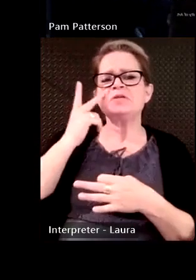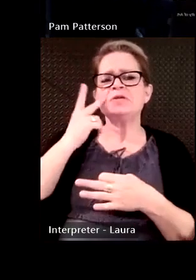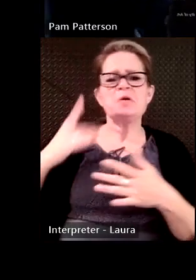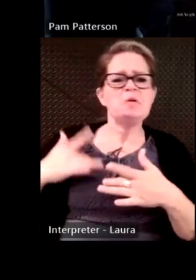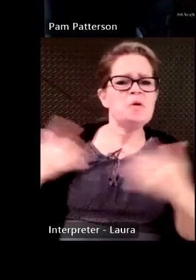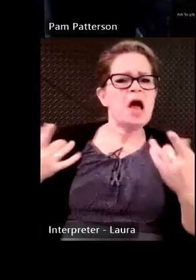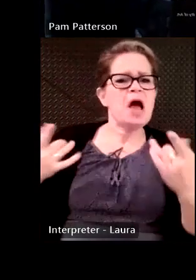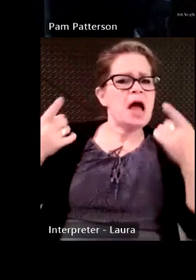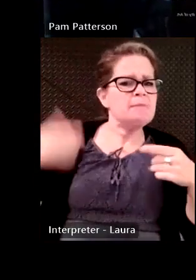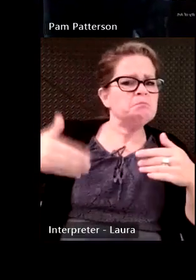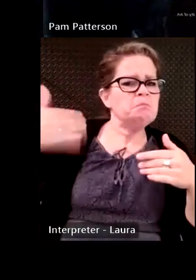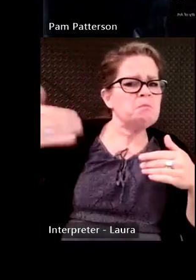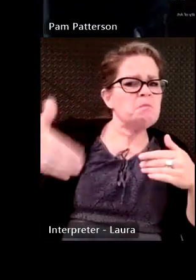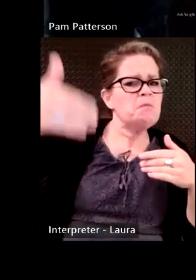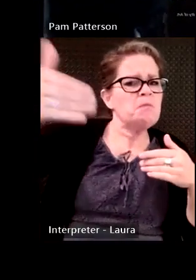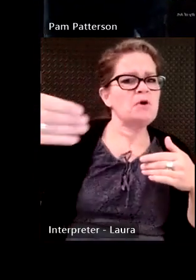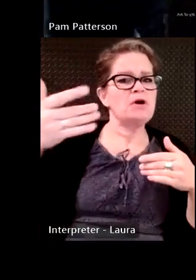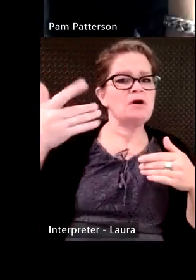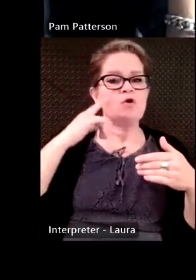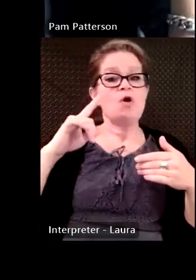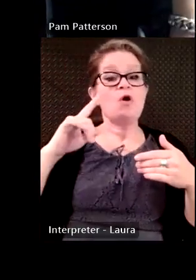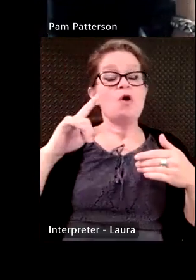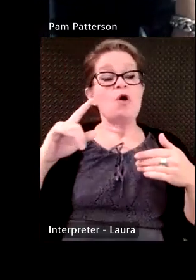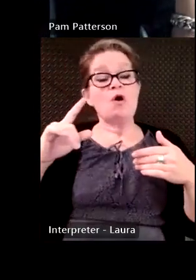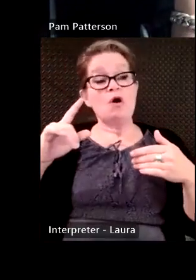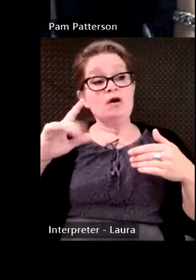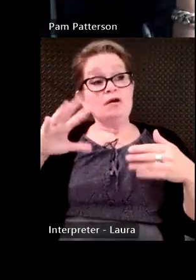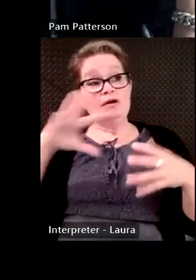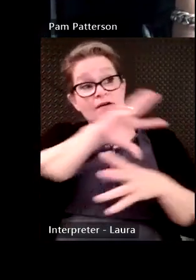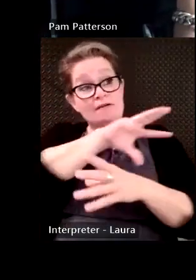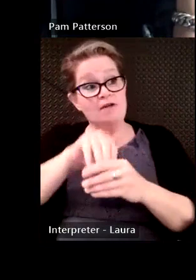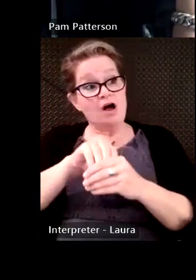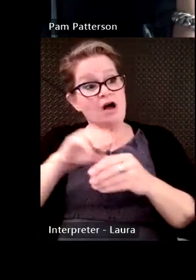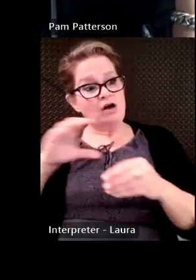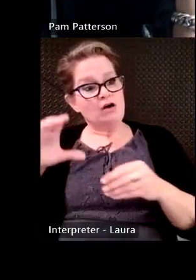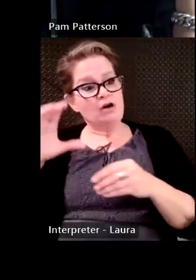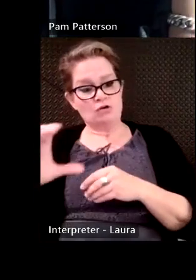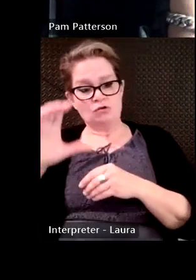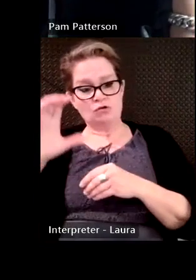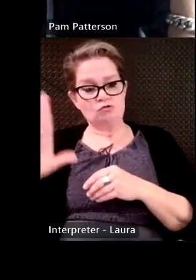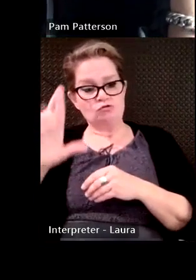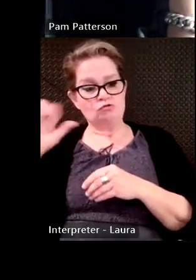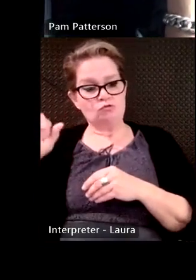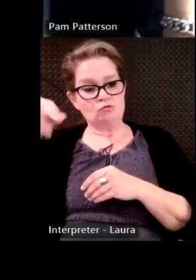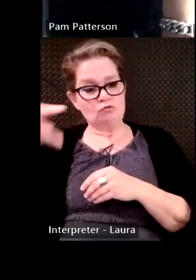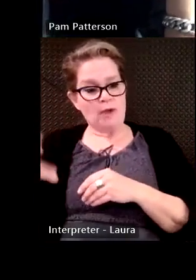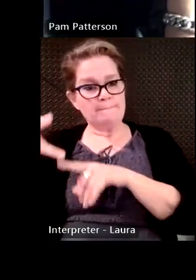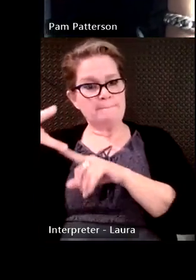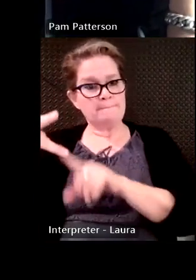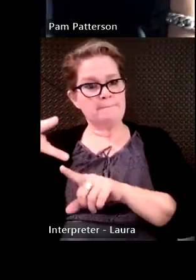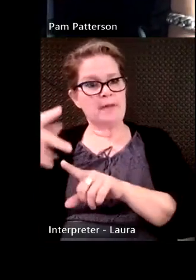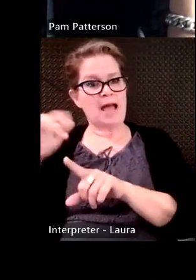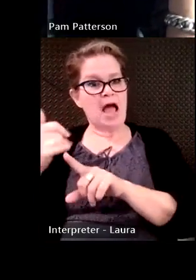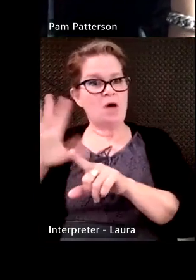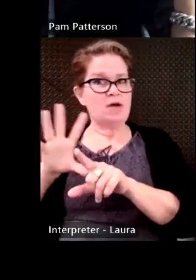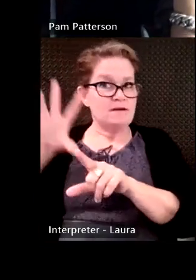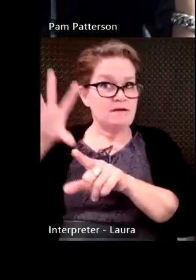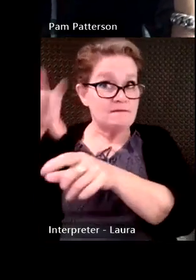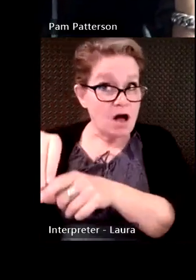of understanding CRIP aesthetics and CRIP accessibility within a curation process. So it's really, there's some really interesting